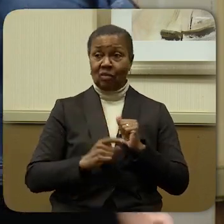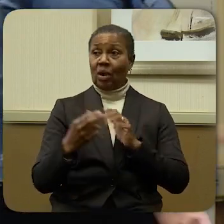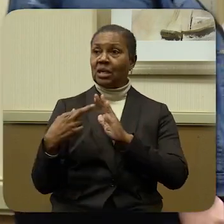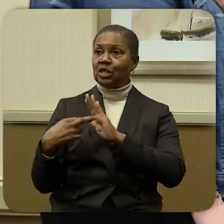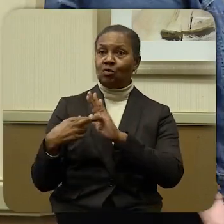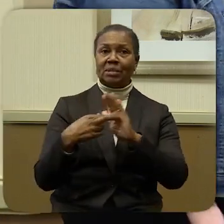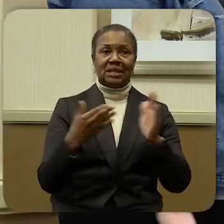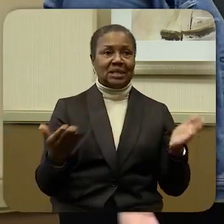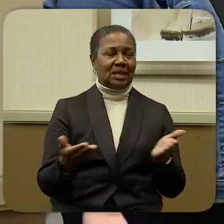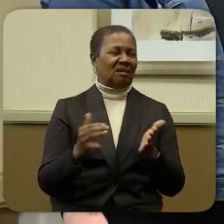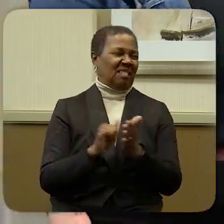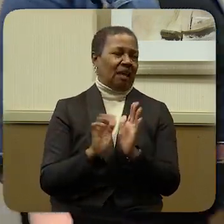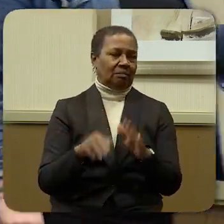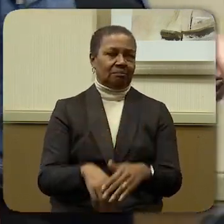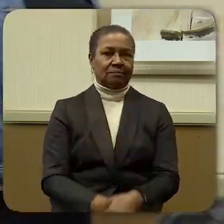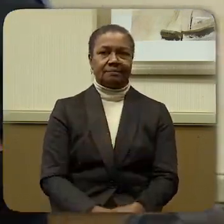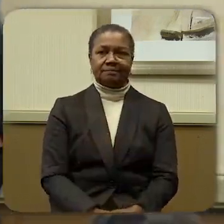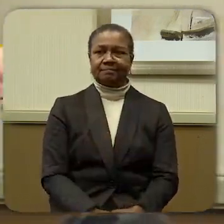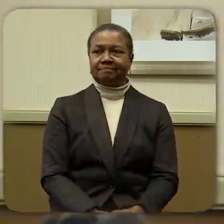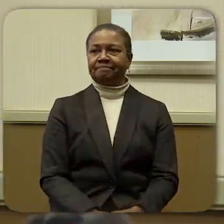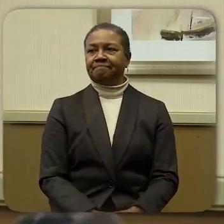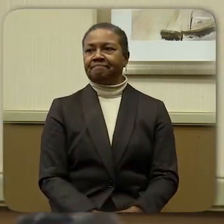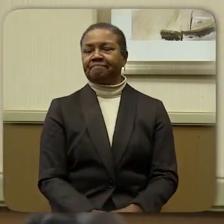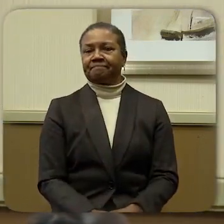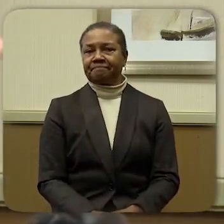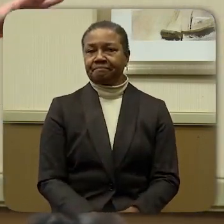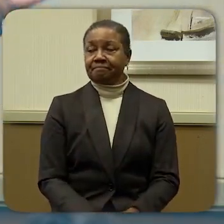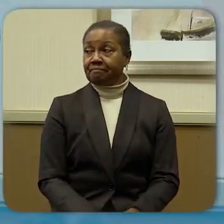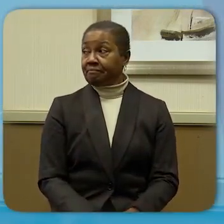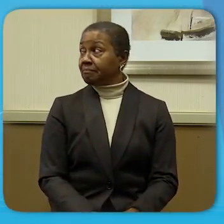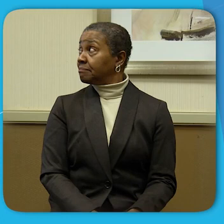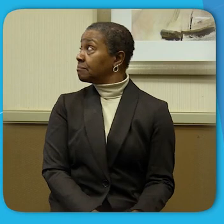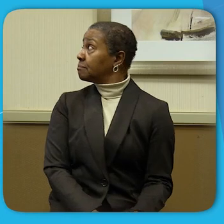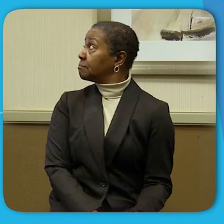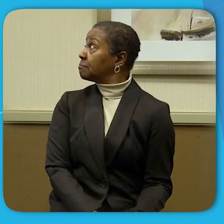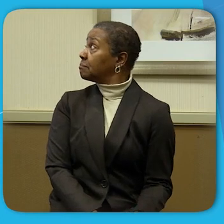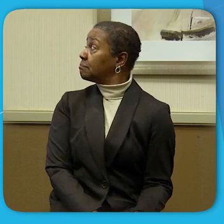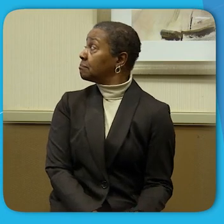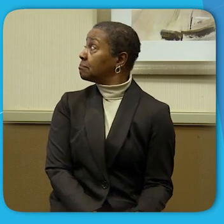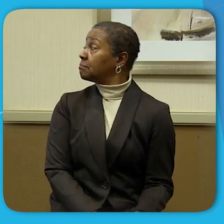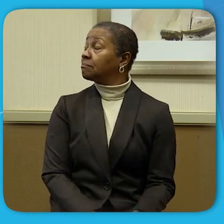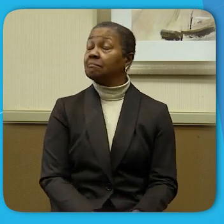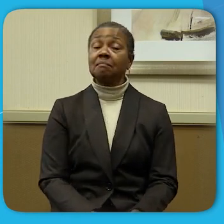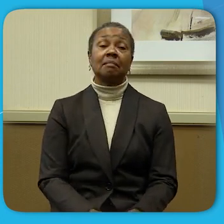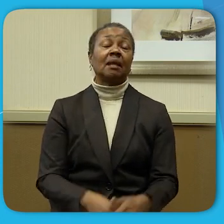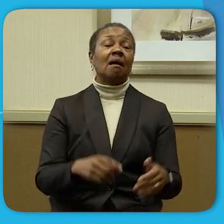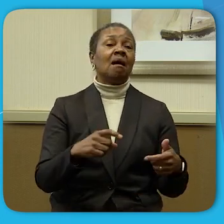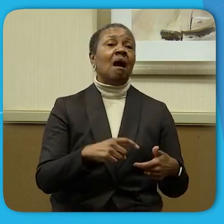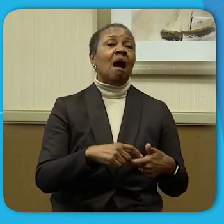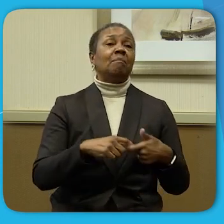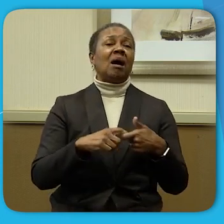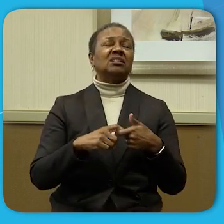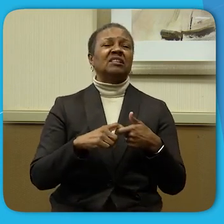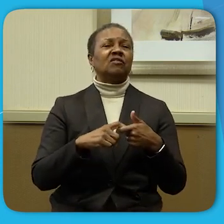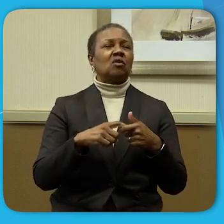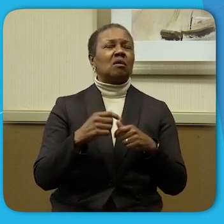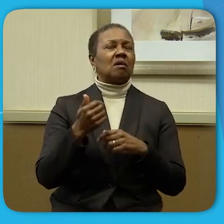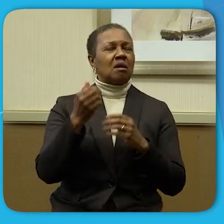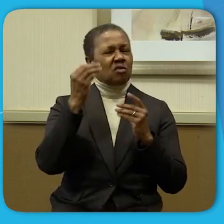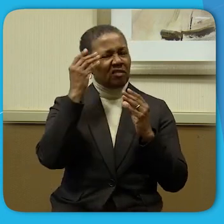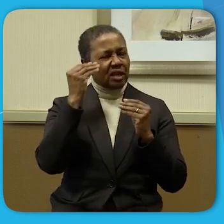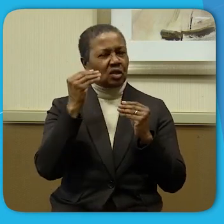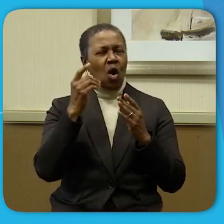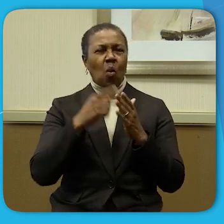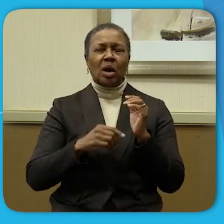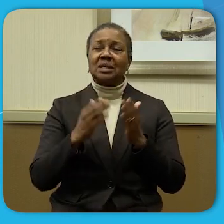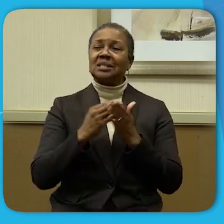is represented, that kind of stuff. All right, so then pausing to reflect for a little bit, what are some of the unique